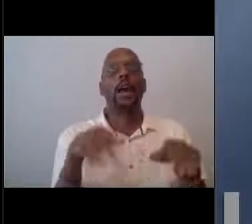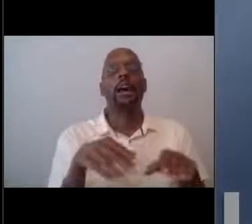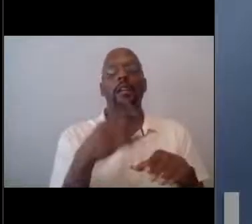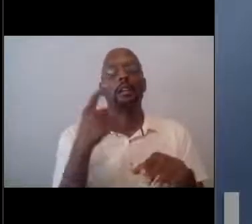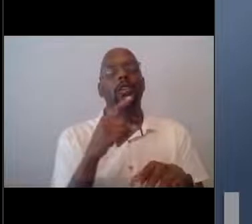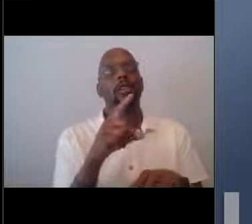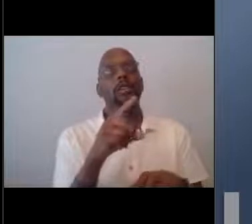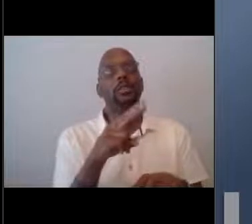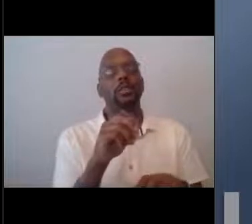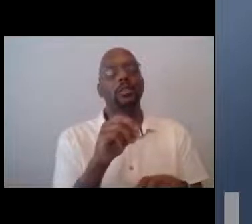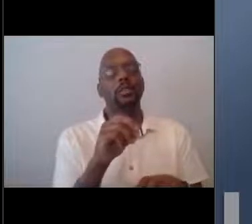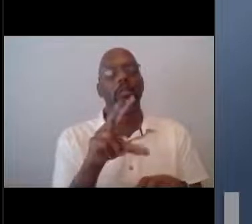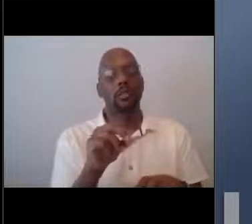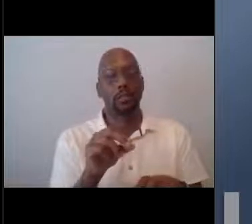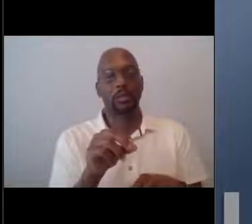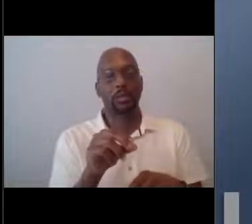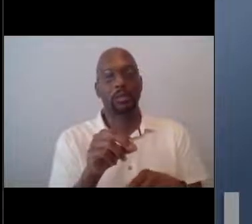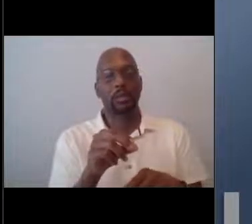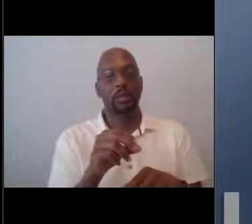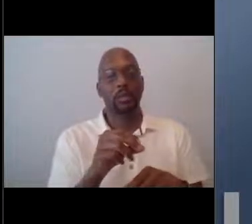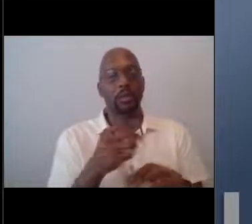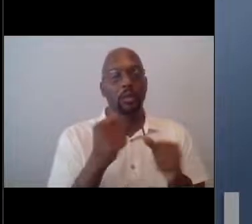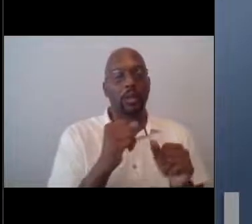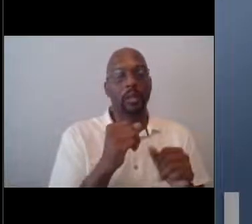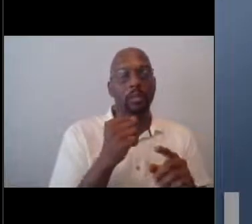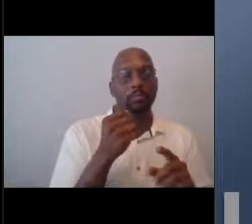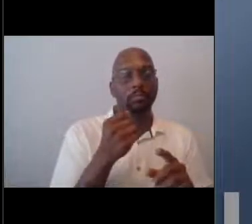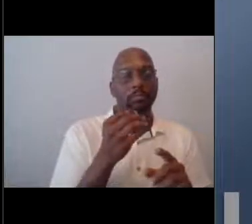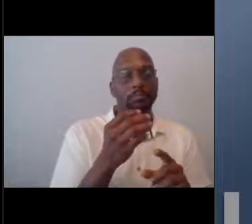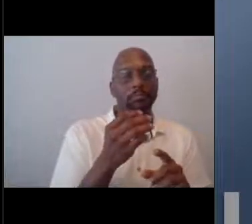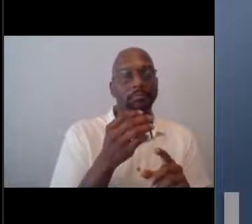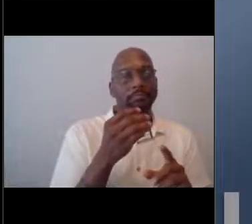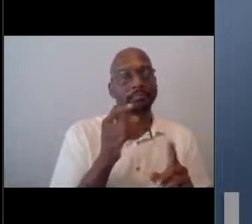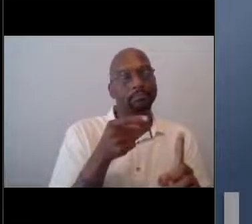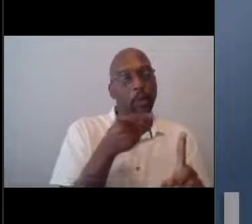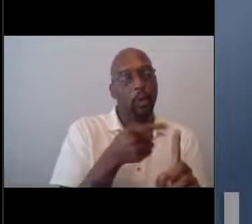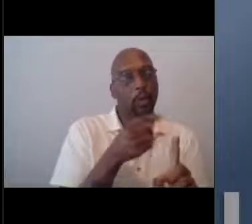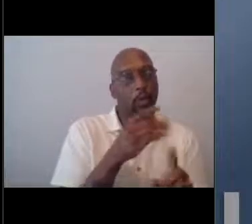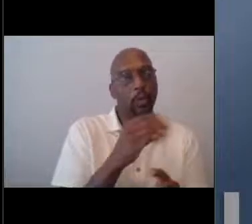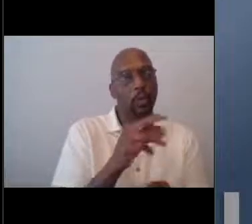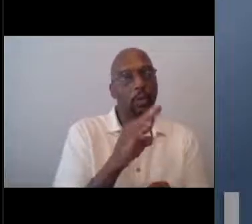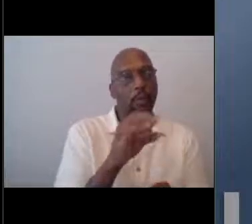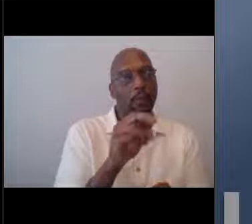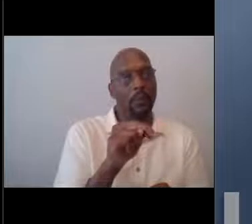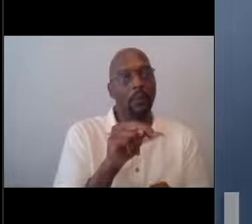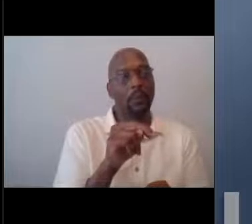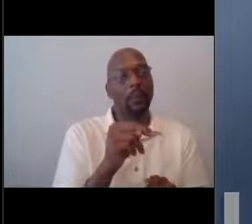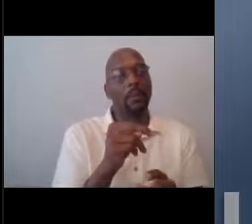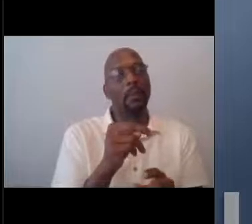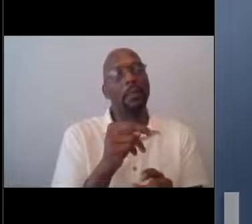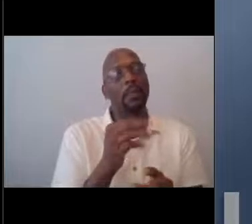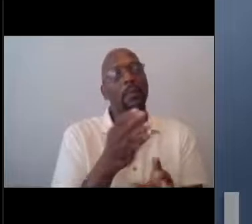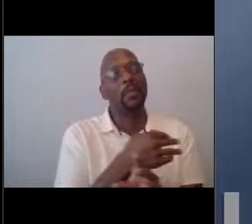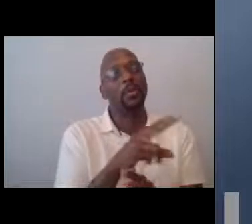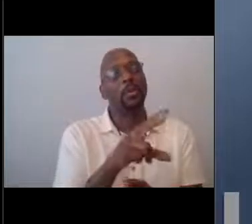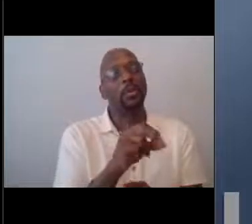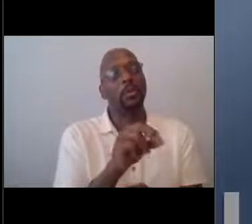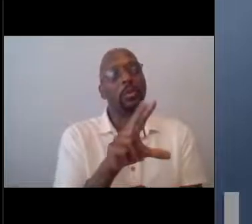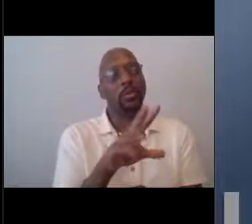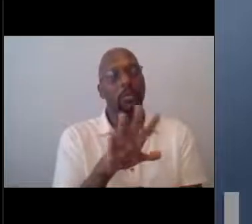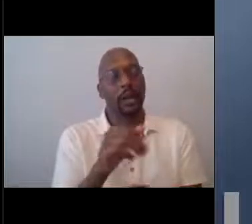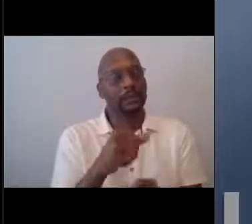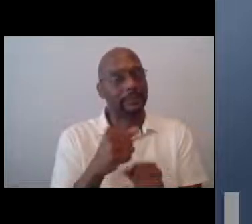as trying to reach carbon neutrality by 2045 or sooner. And the scoping plan is basically seeking to answer the question,